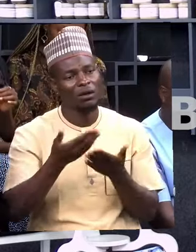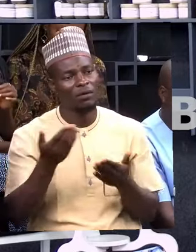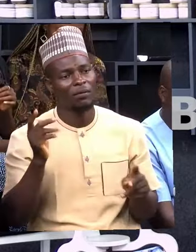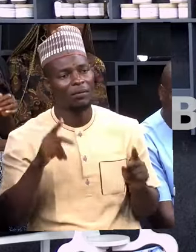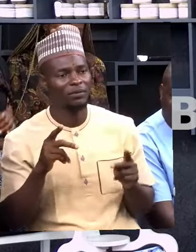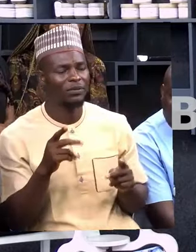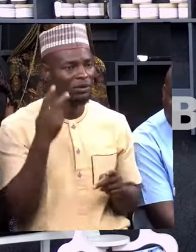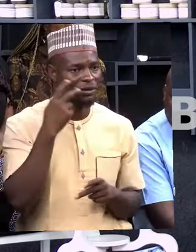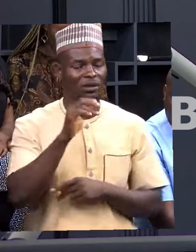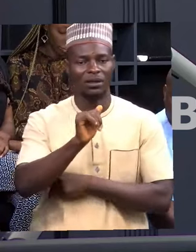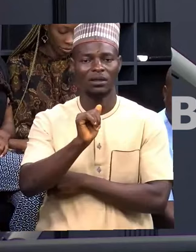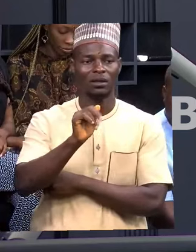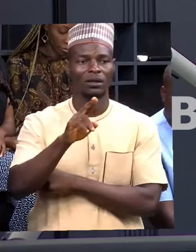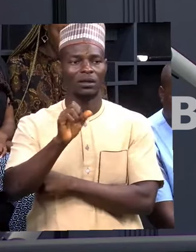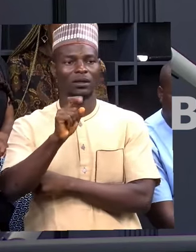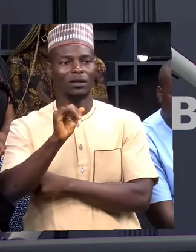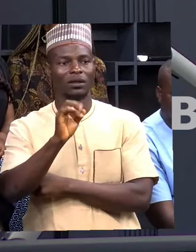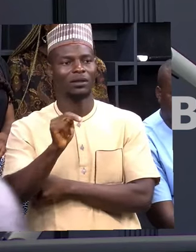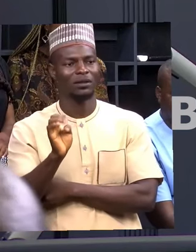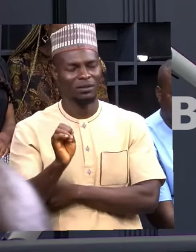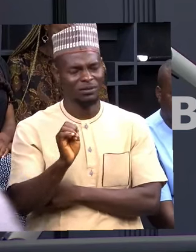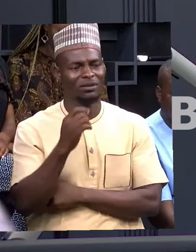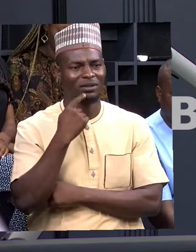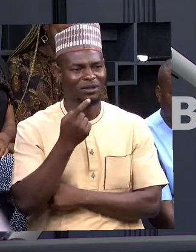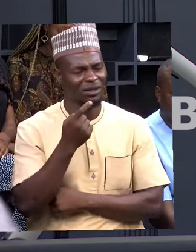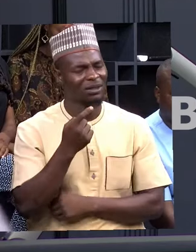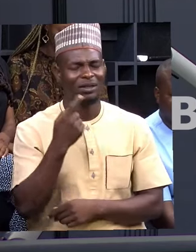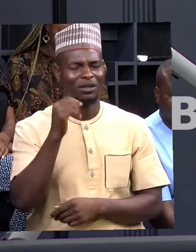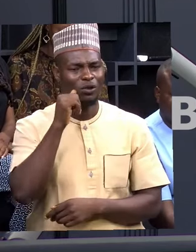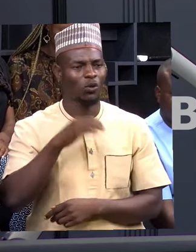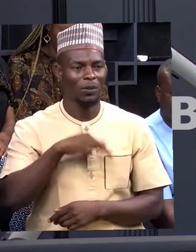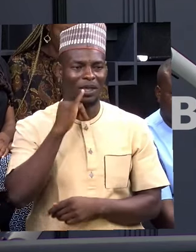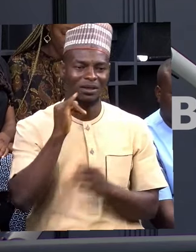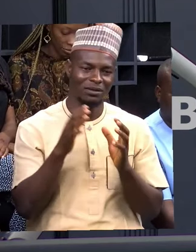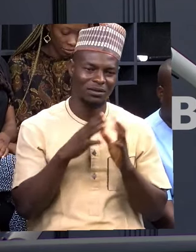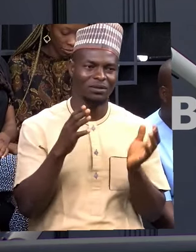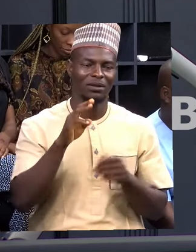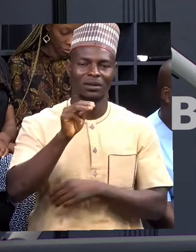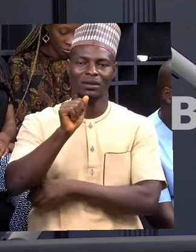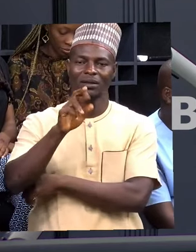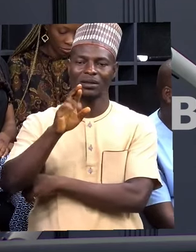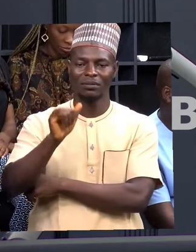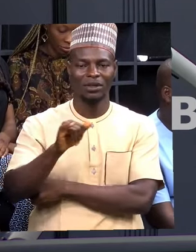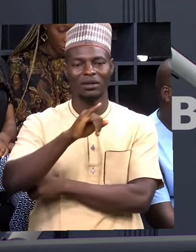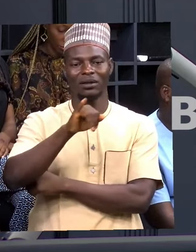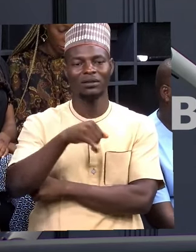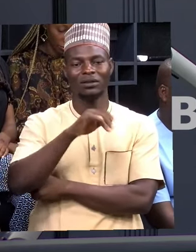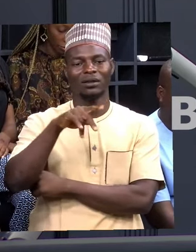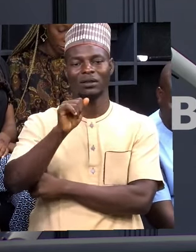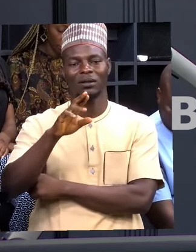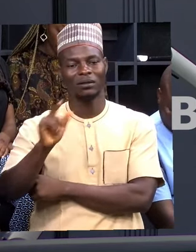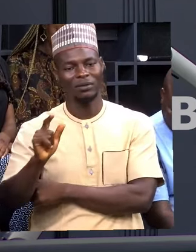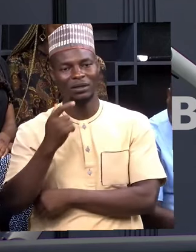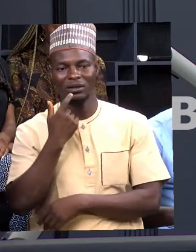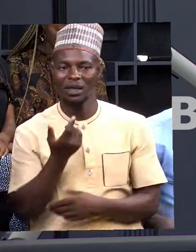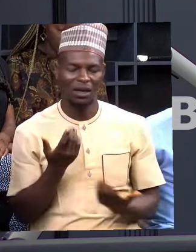say, yes, my ordinary, the woman is too much. Mary J. Paul is say Ikechukwu is say